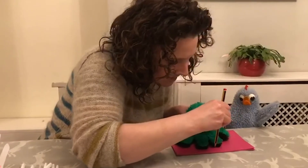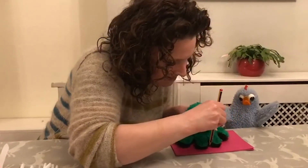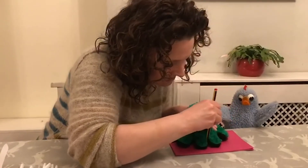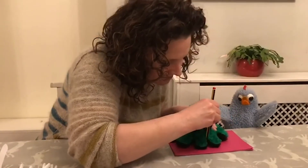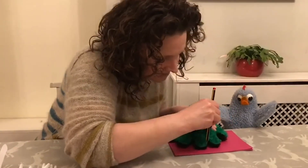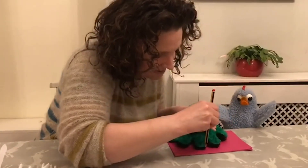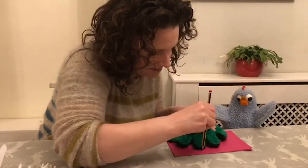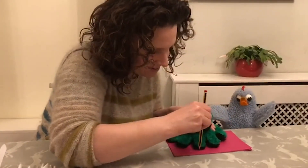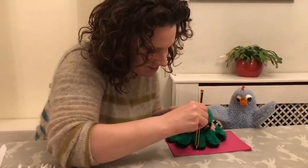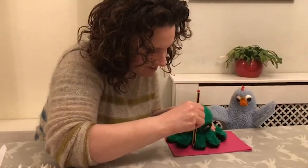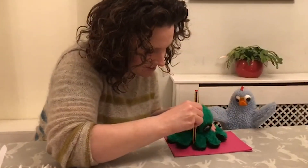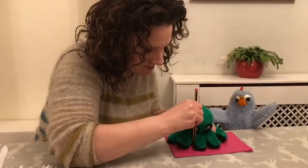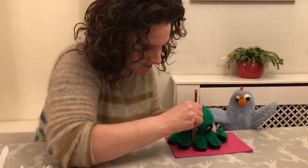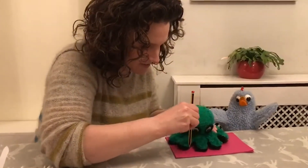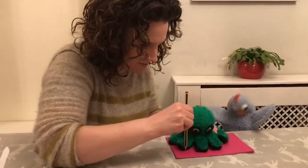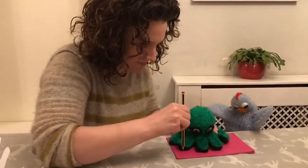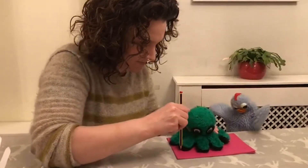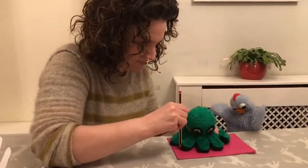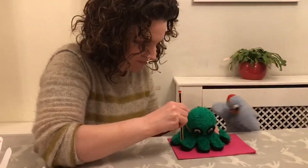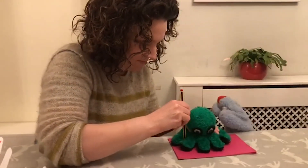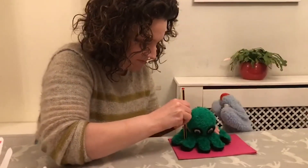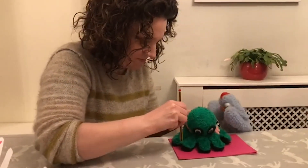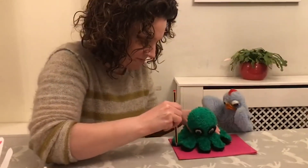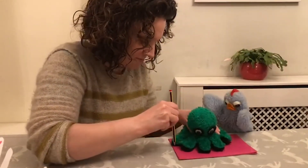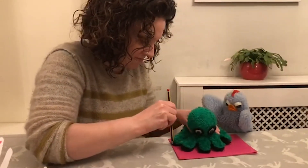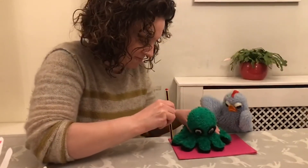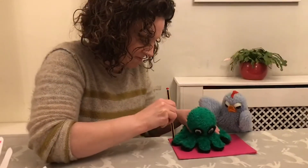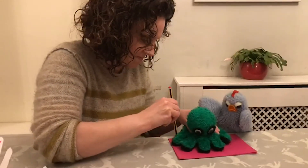the hand like this.